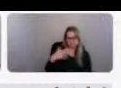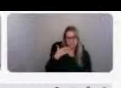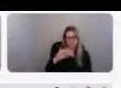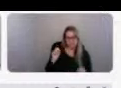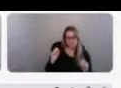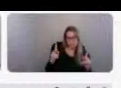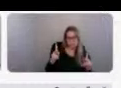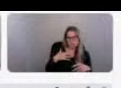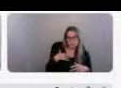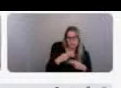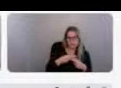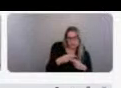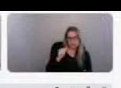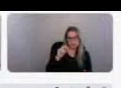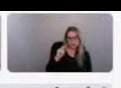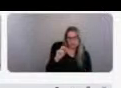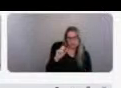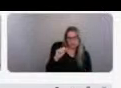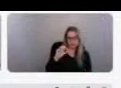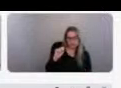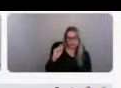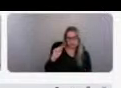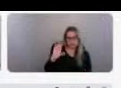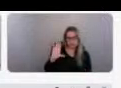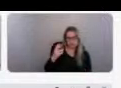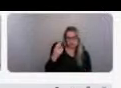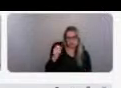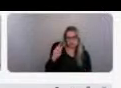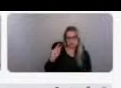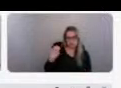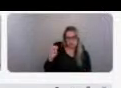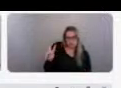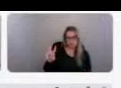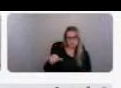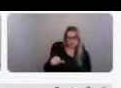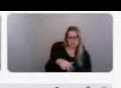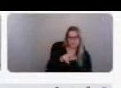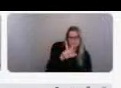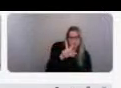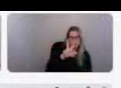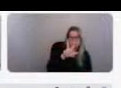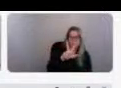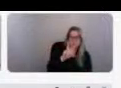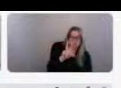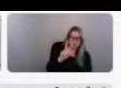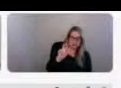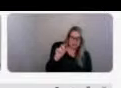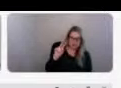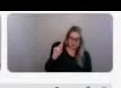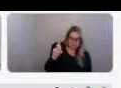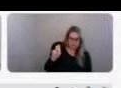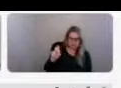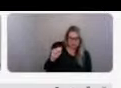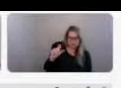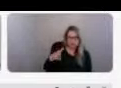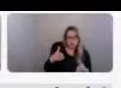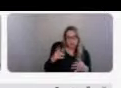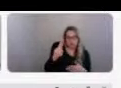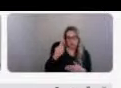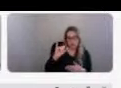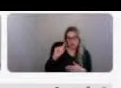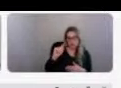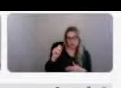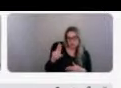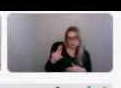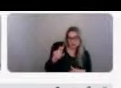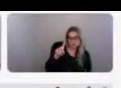um my name is anna sanchez navarro and i live off of 32nd street in union hills my community of interest includes the desert